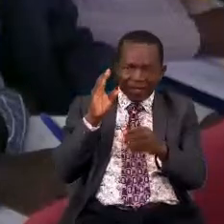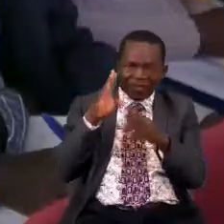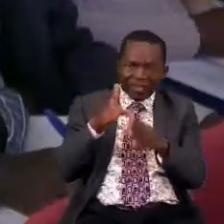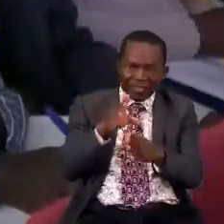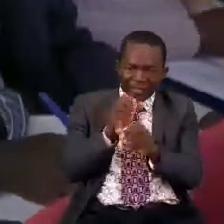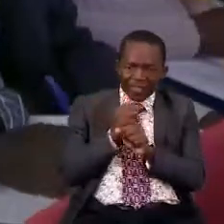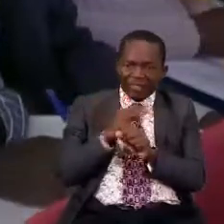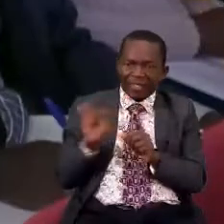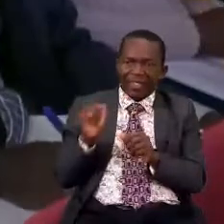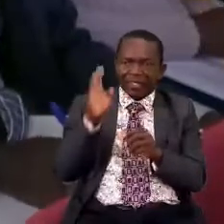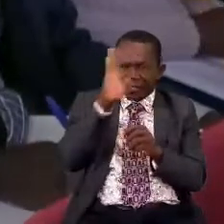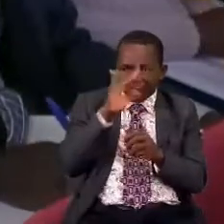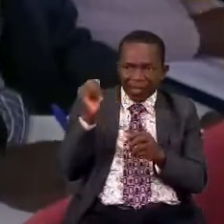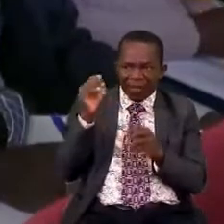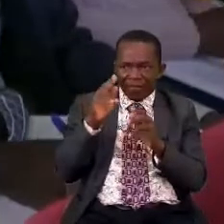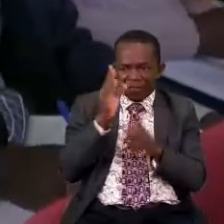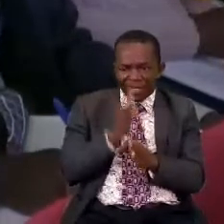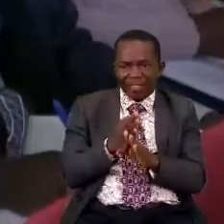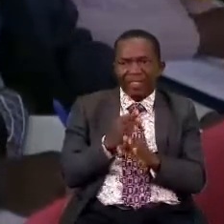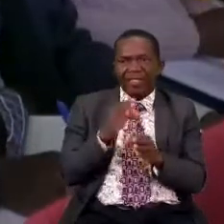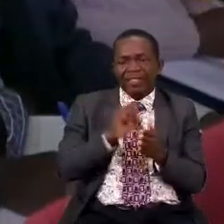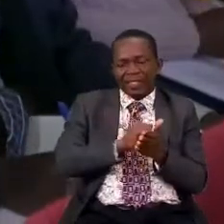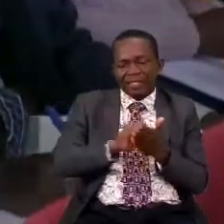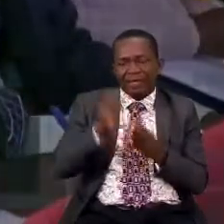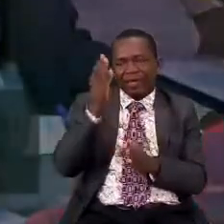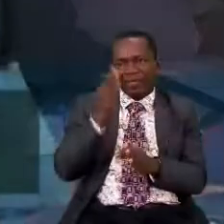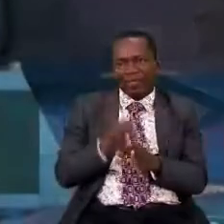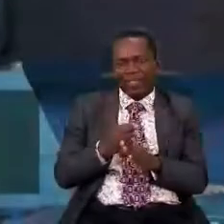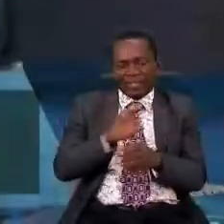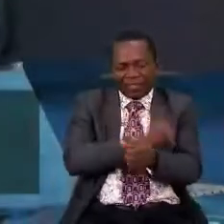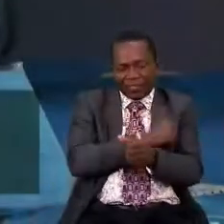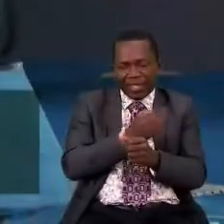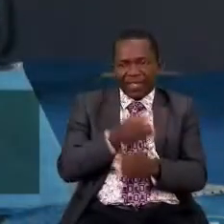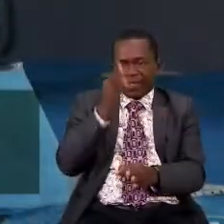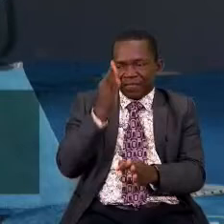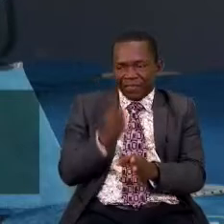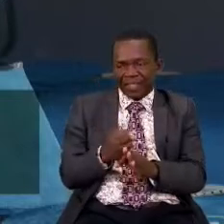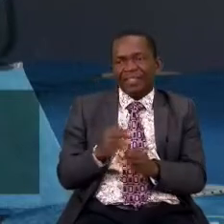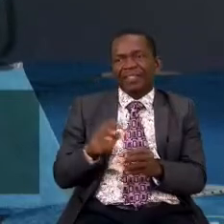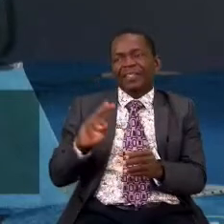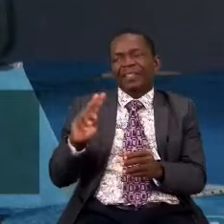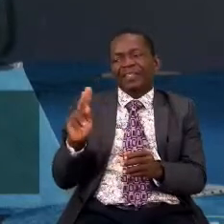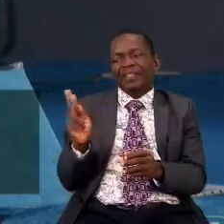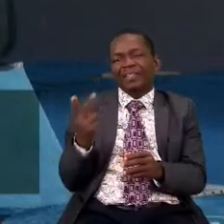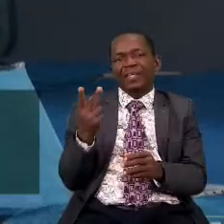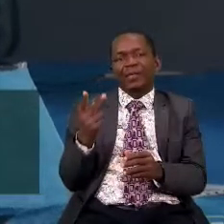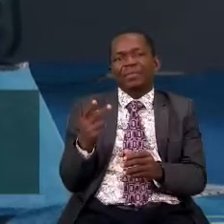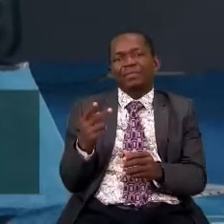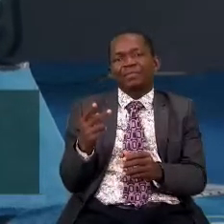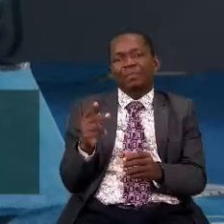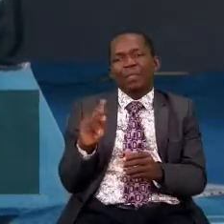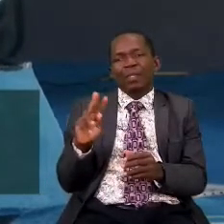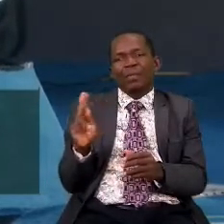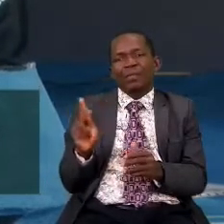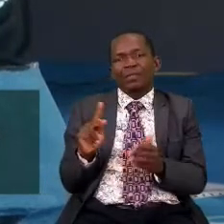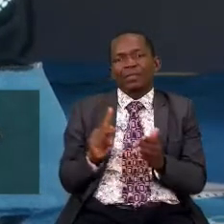2 Peter chapter 1. I'm looking at verse 3. According as his divine power has given unto